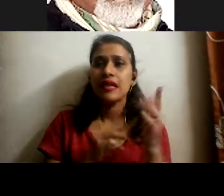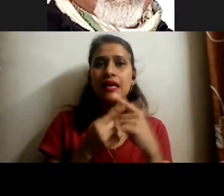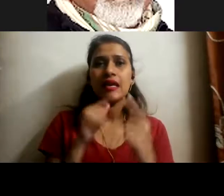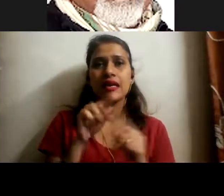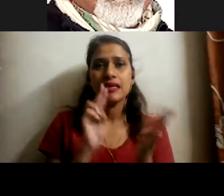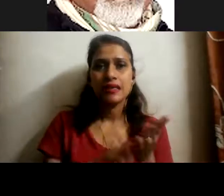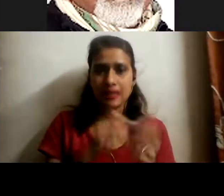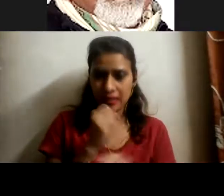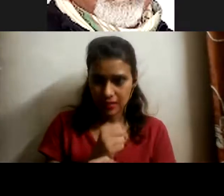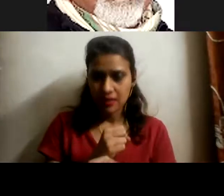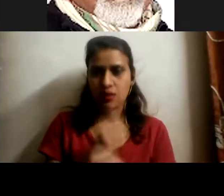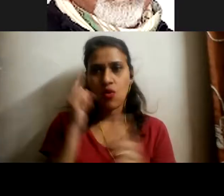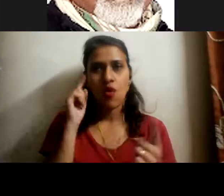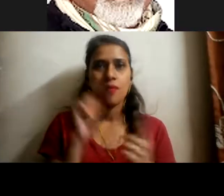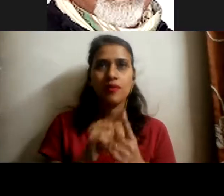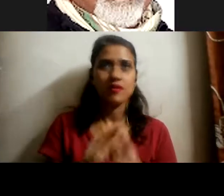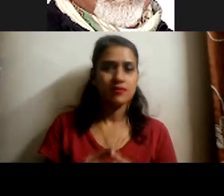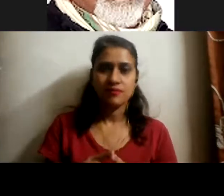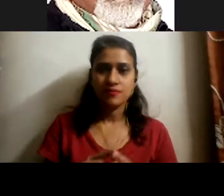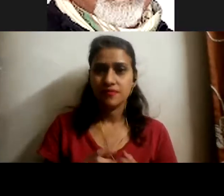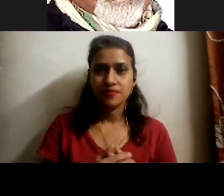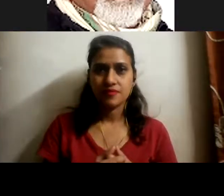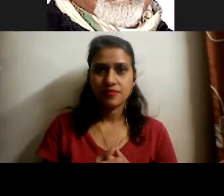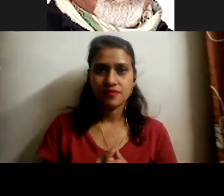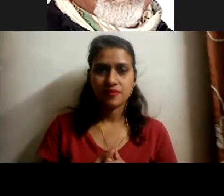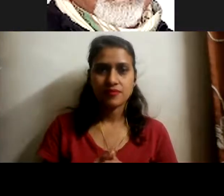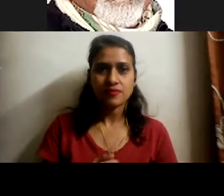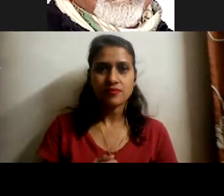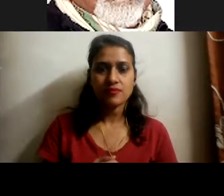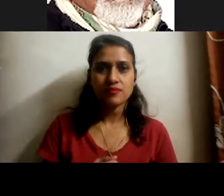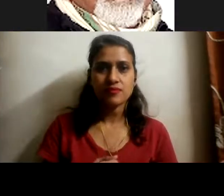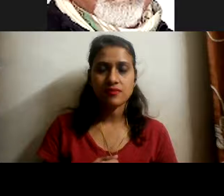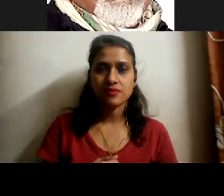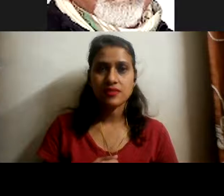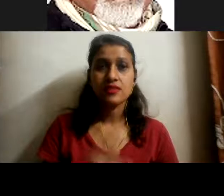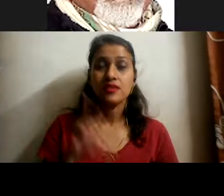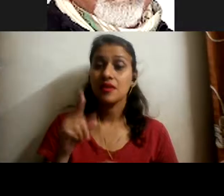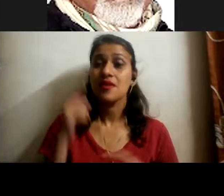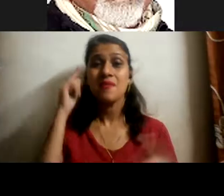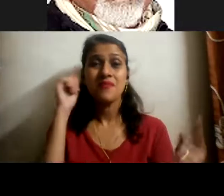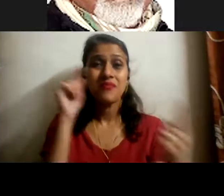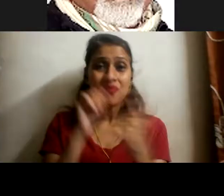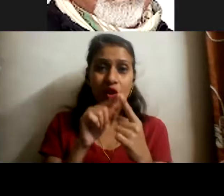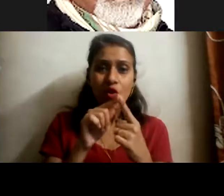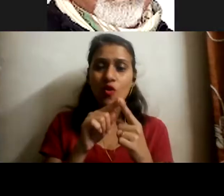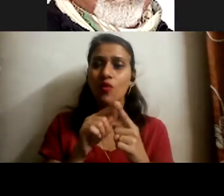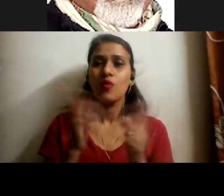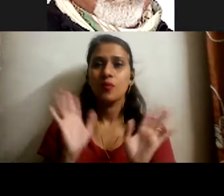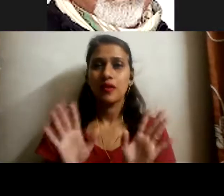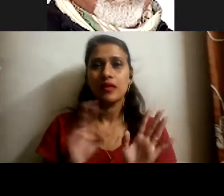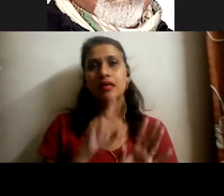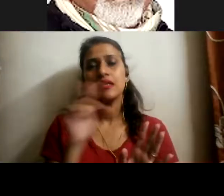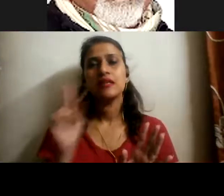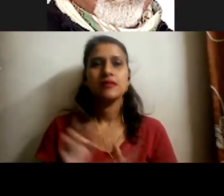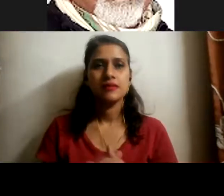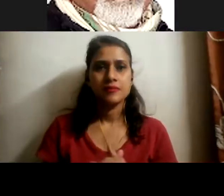not agreeing to the judgment. That is, you are in favor of Kunal Kamra. You are also in favor of the dissenting opinion. So here,